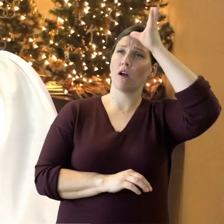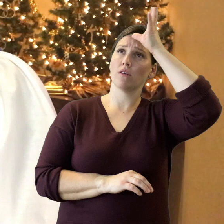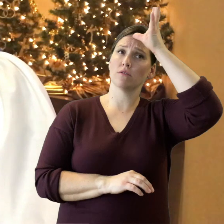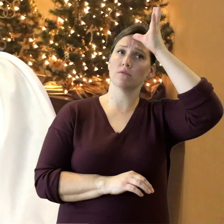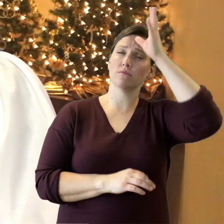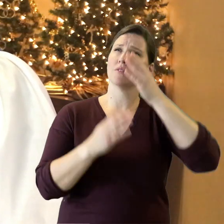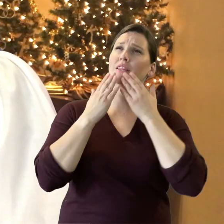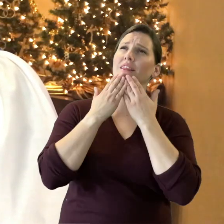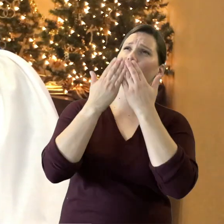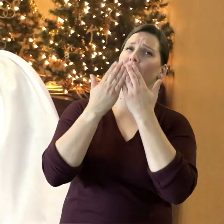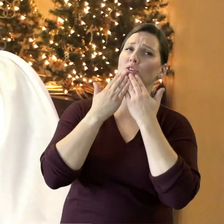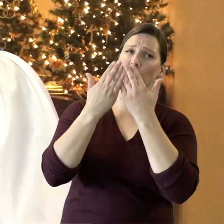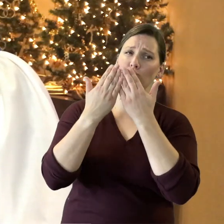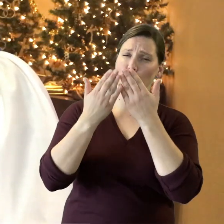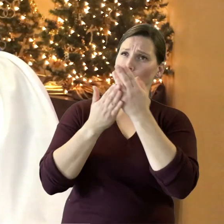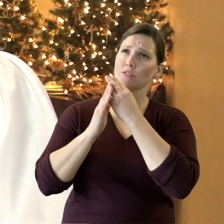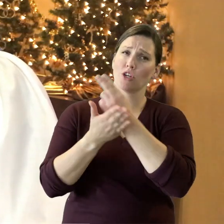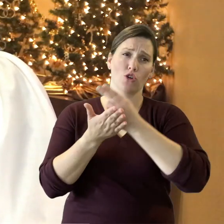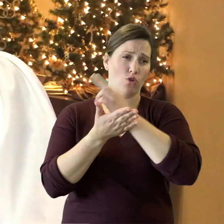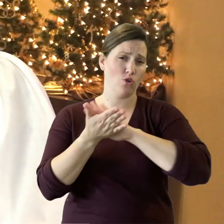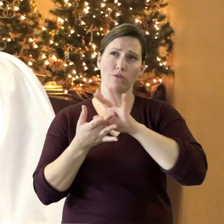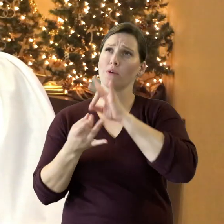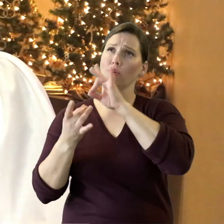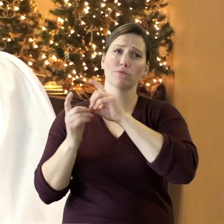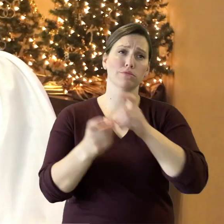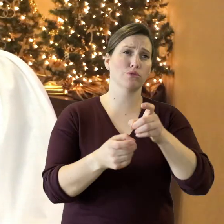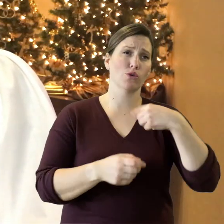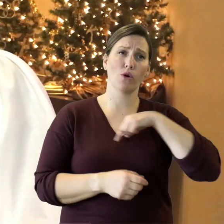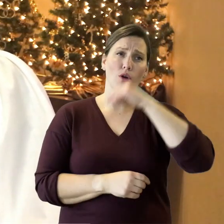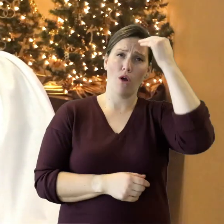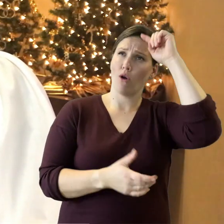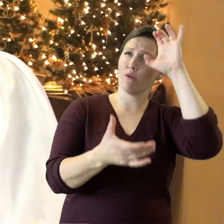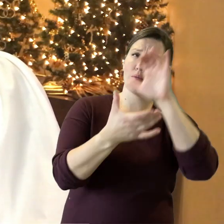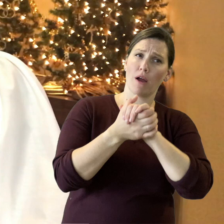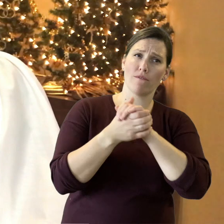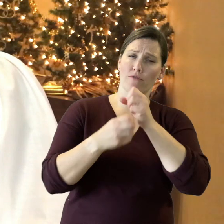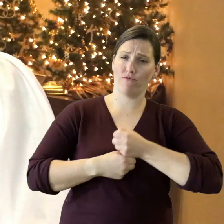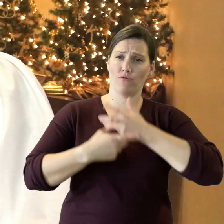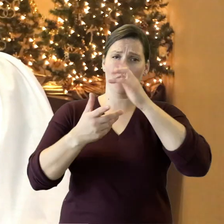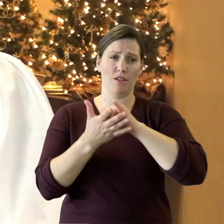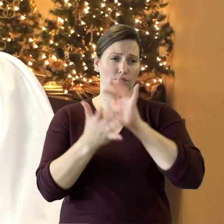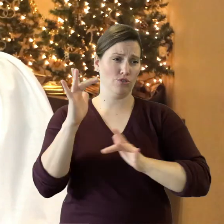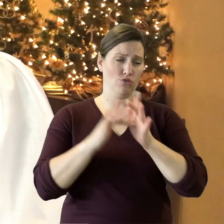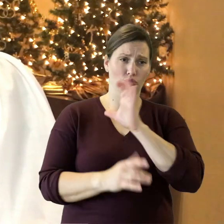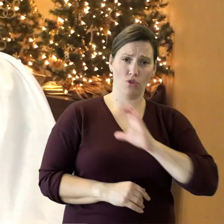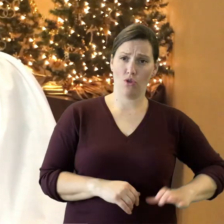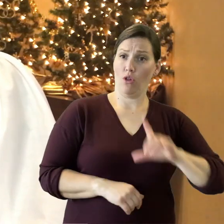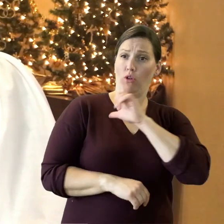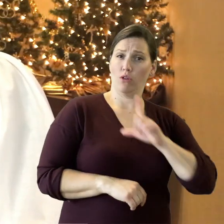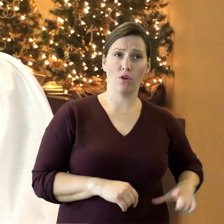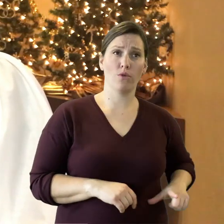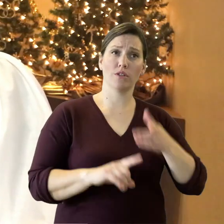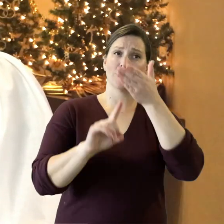God the Father, we thank you for sending us the Holy Spirit so that we know, believe, and confess that Jesus